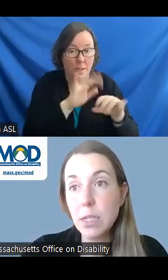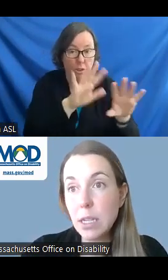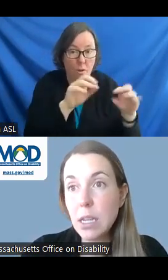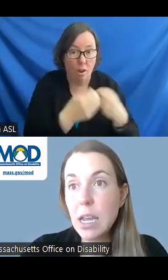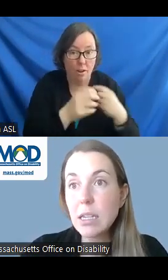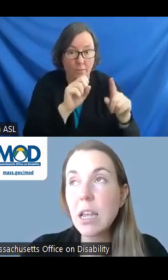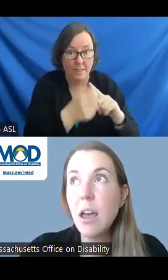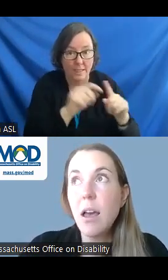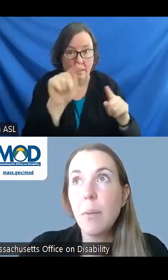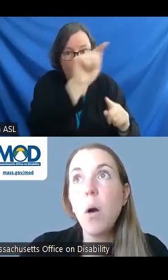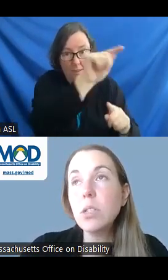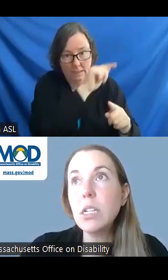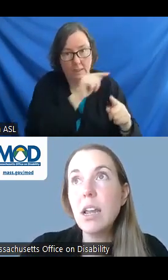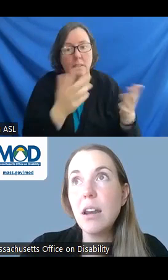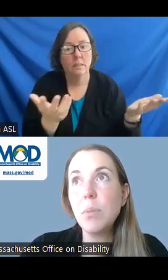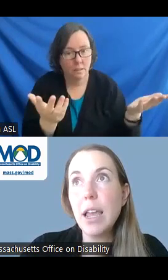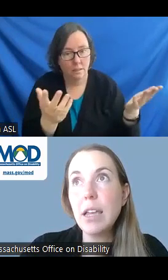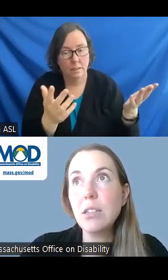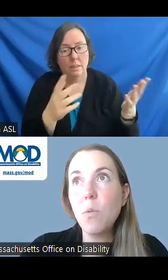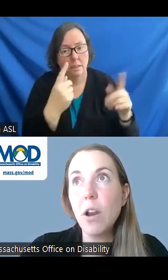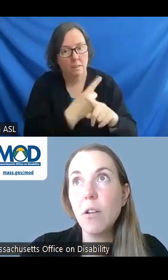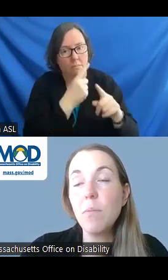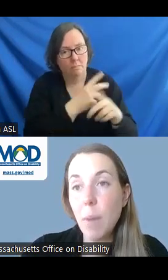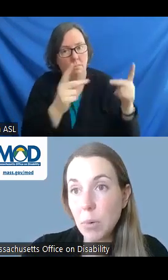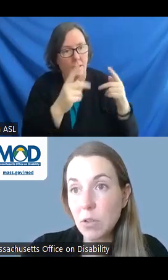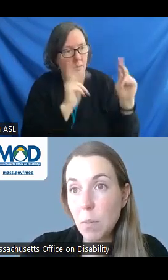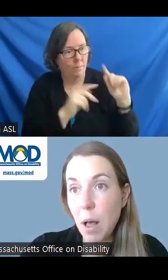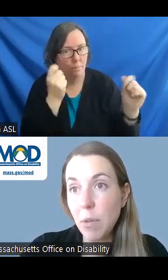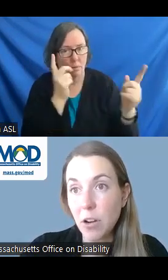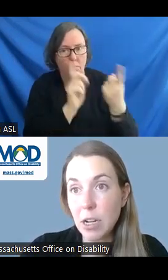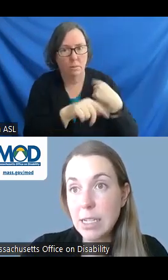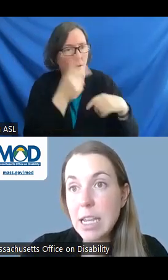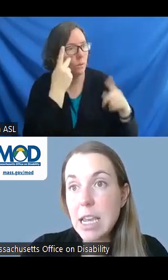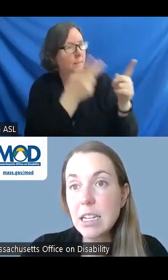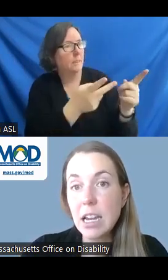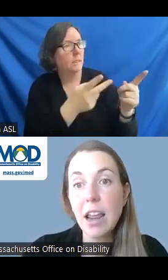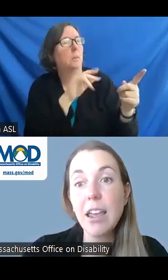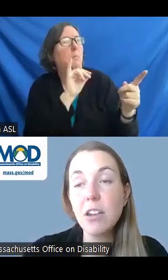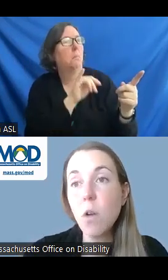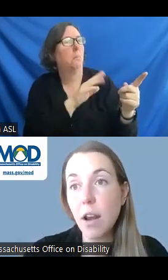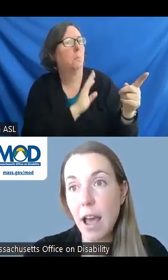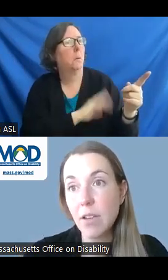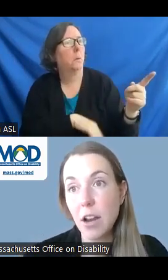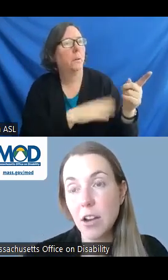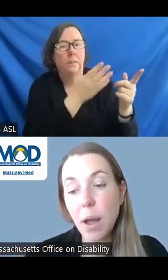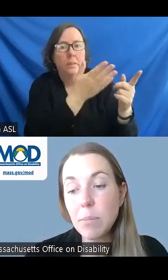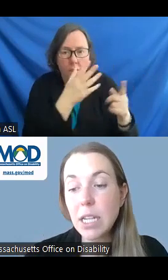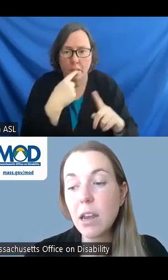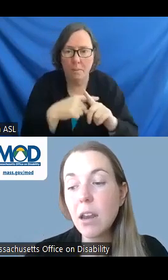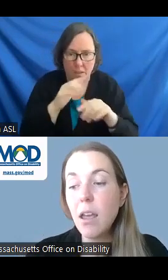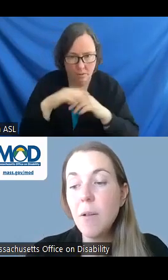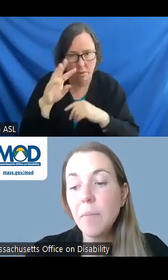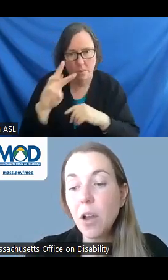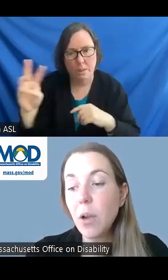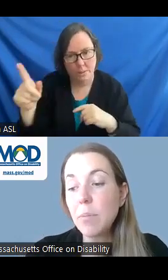your facilities, posted in a place where members of the public are going to see it, and you want to have it on your